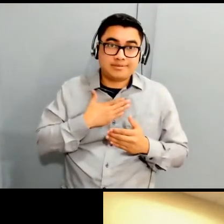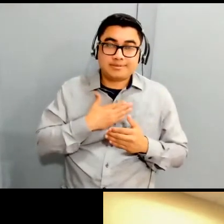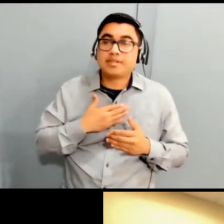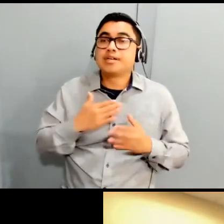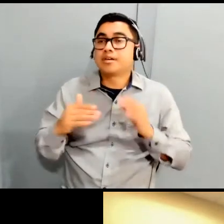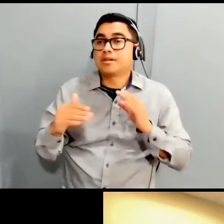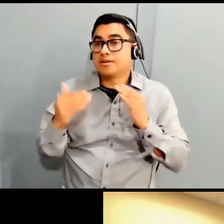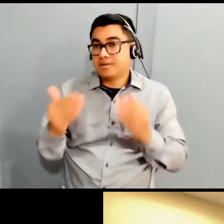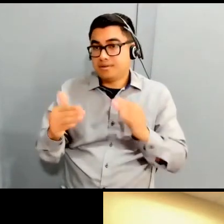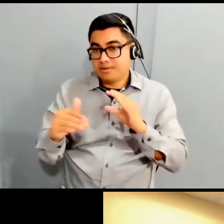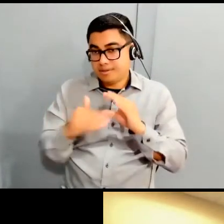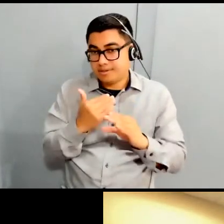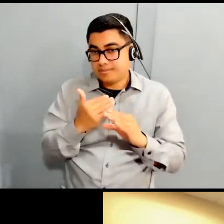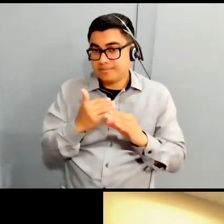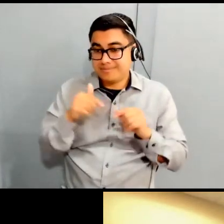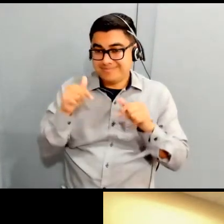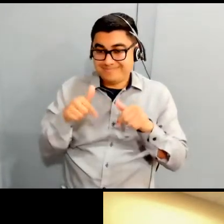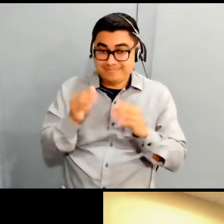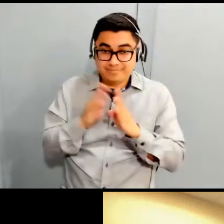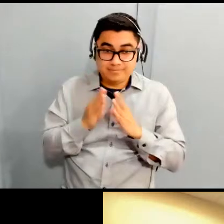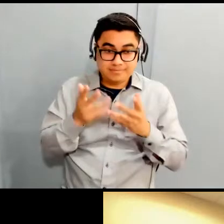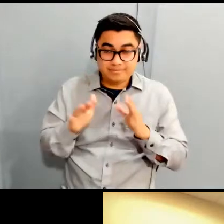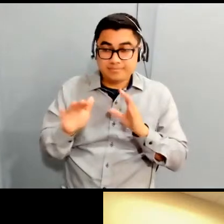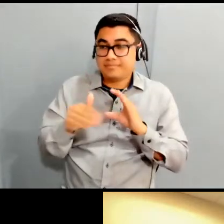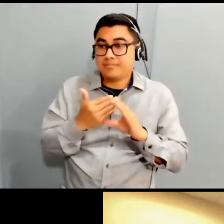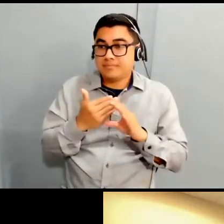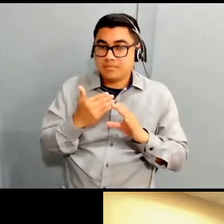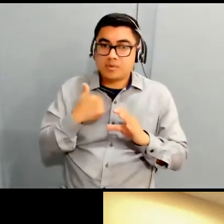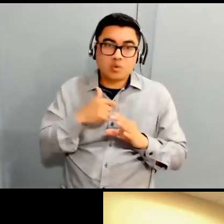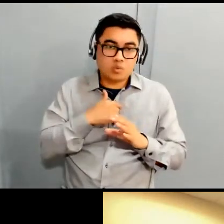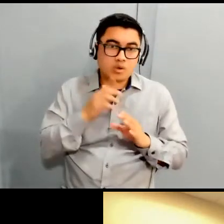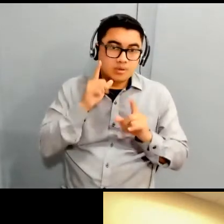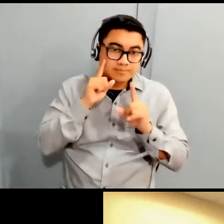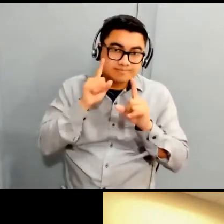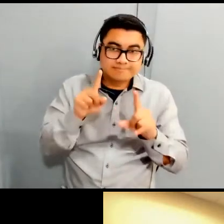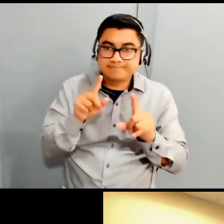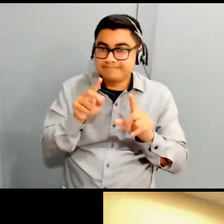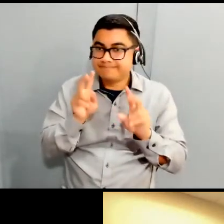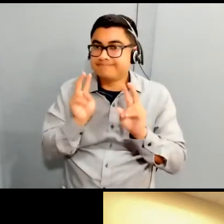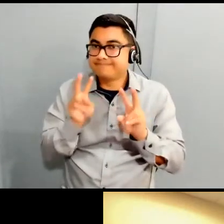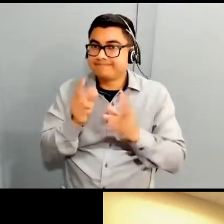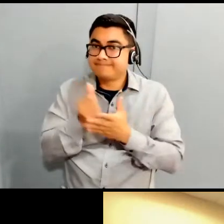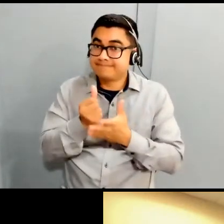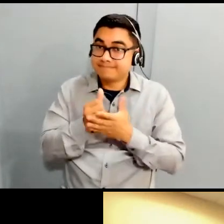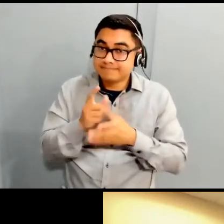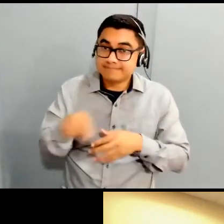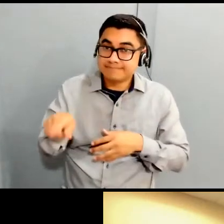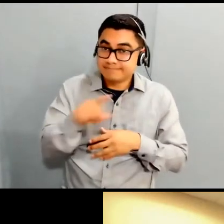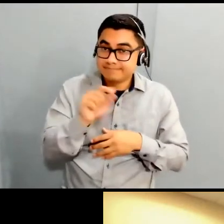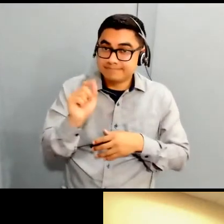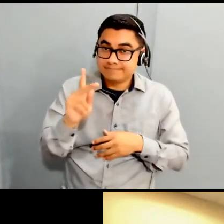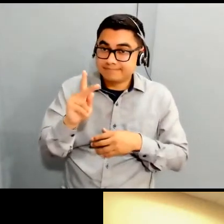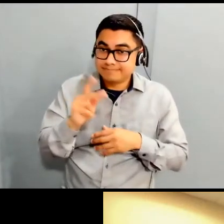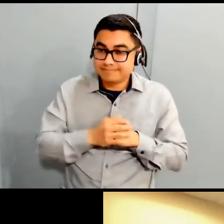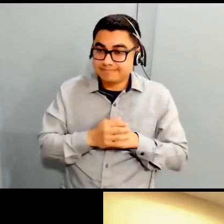strategicplan@uusd.net after this meeting. And we'd love to hear your suggestions and comments.